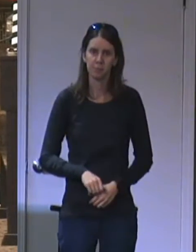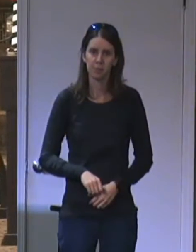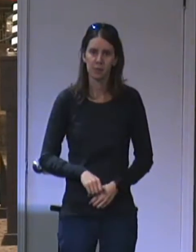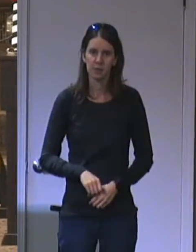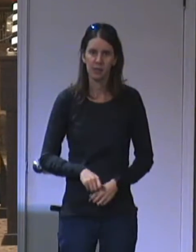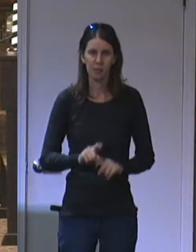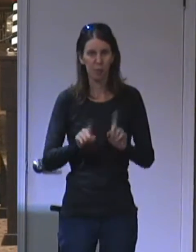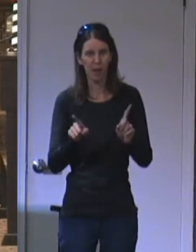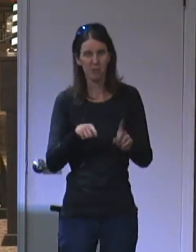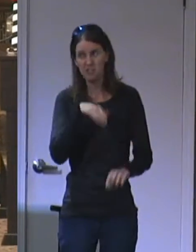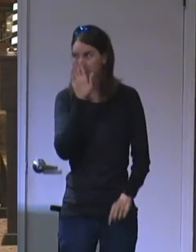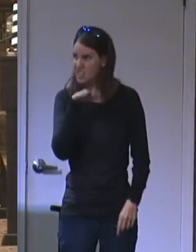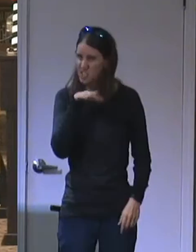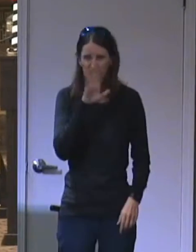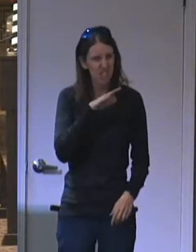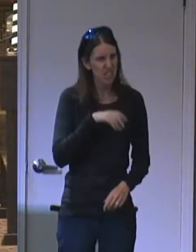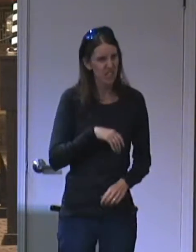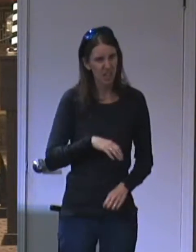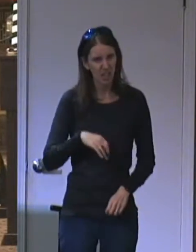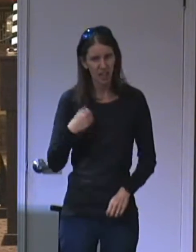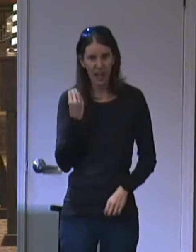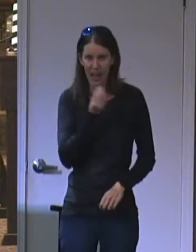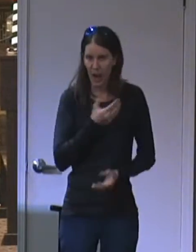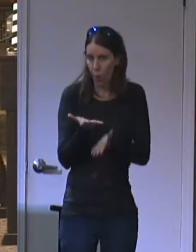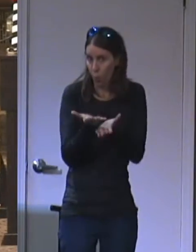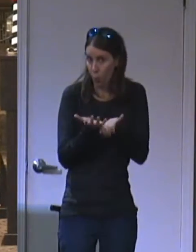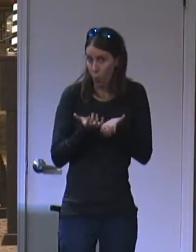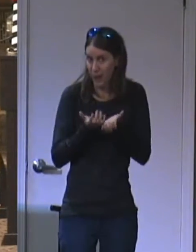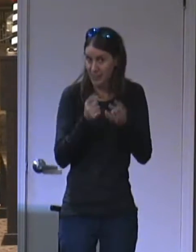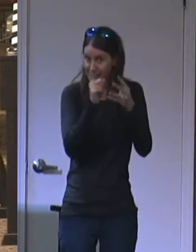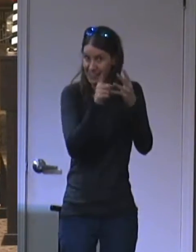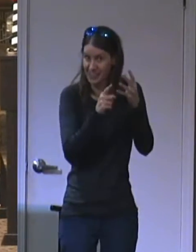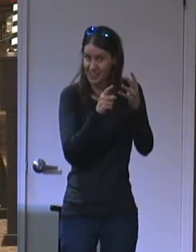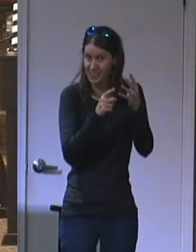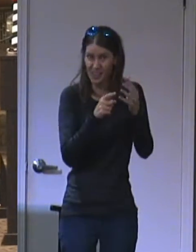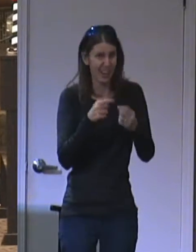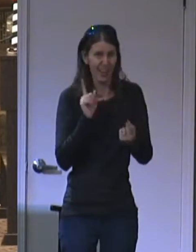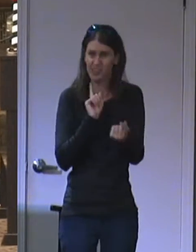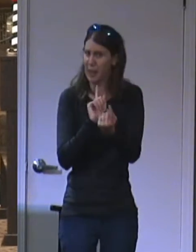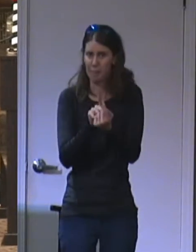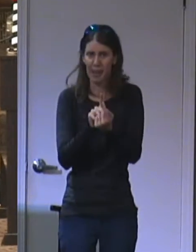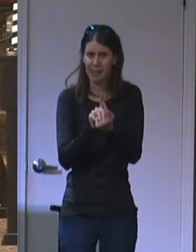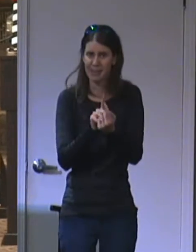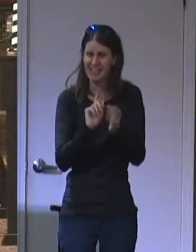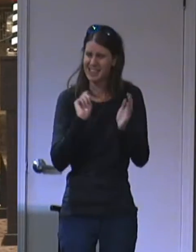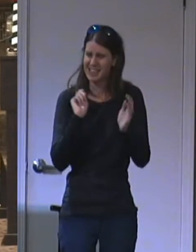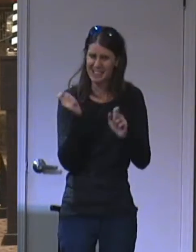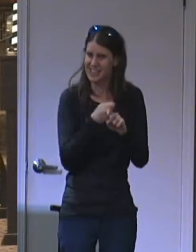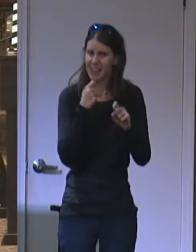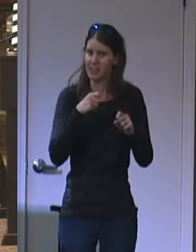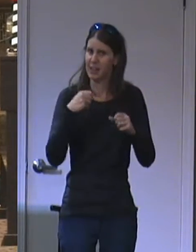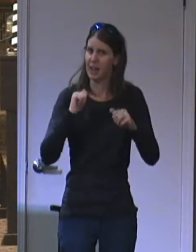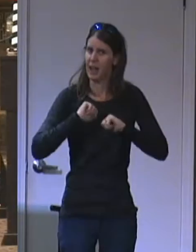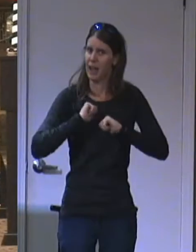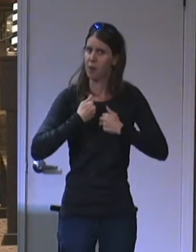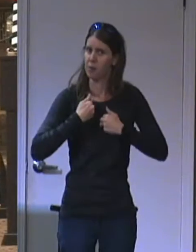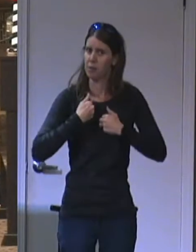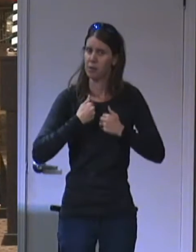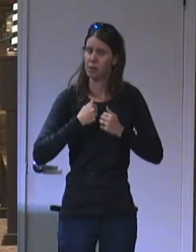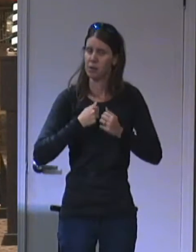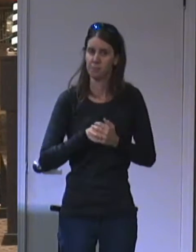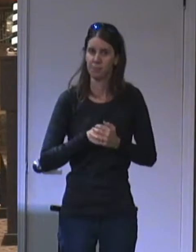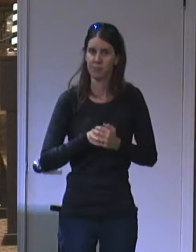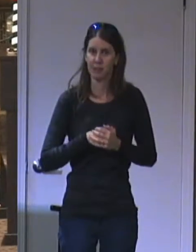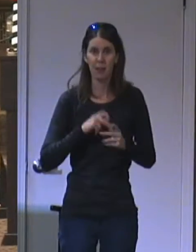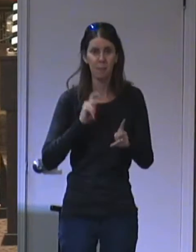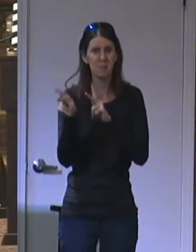We get all frustrated because our needs, our wants aren't met exactly like we want. I mean,